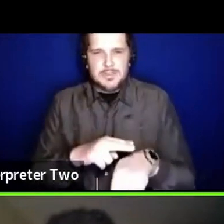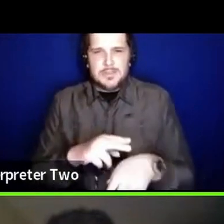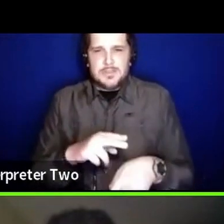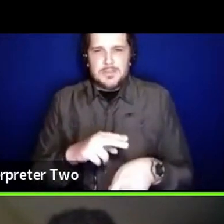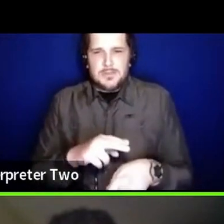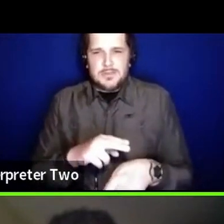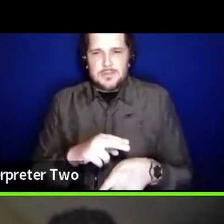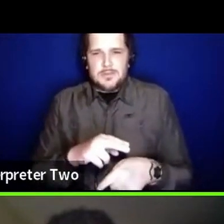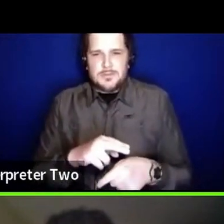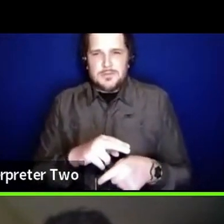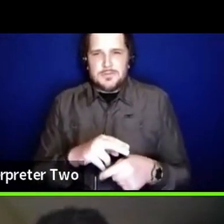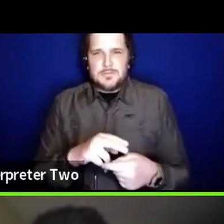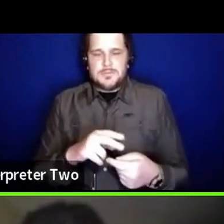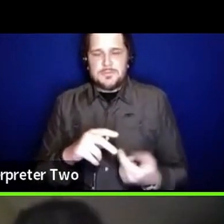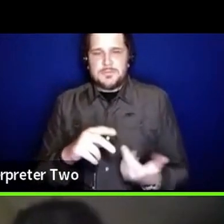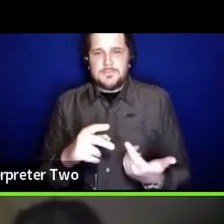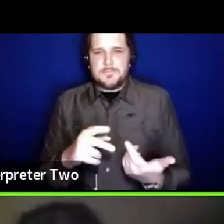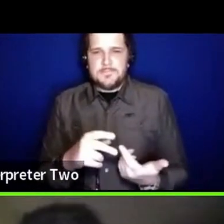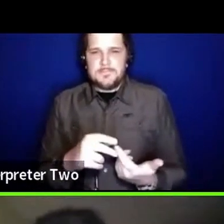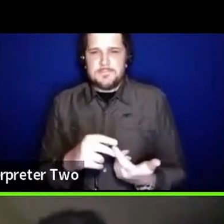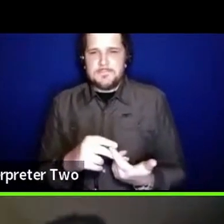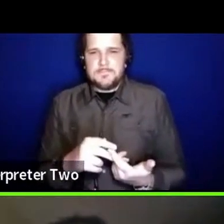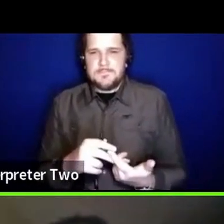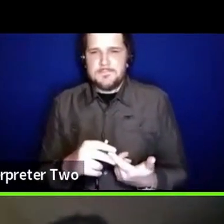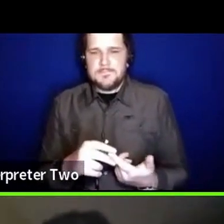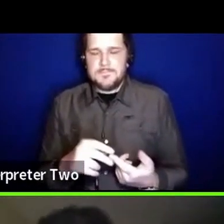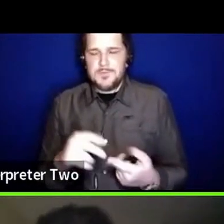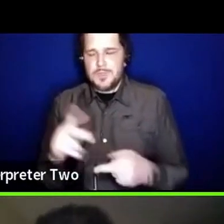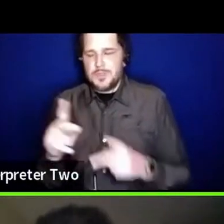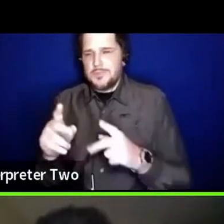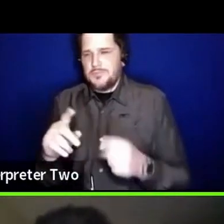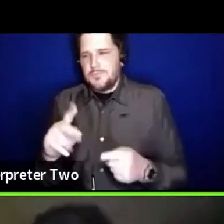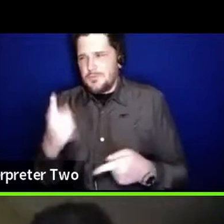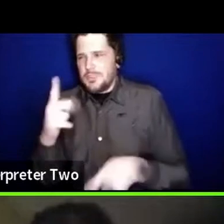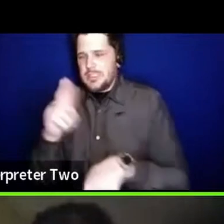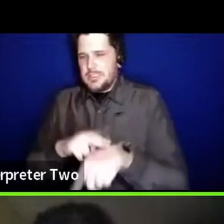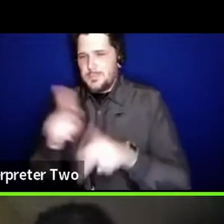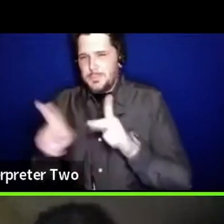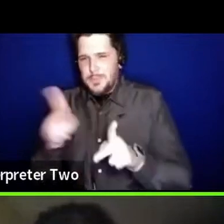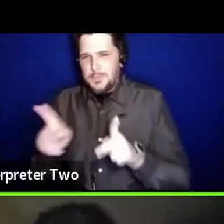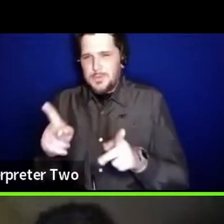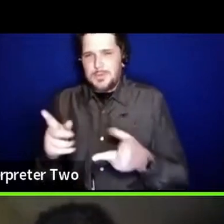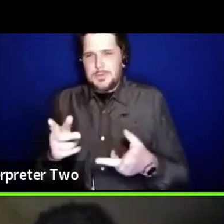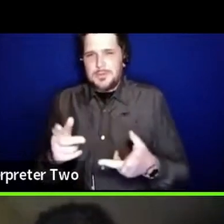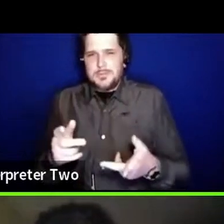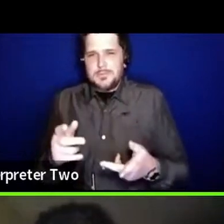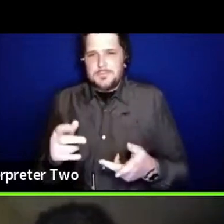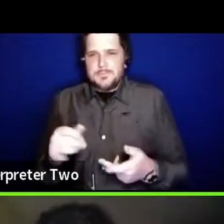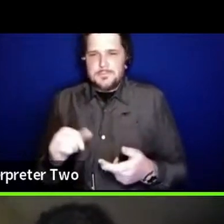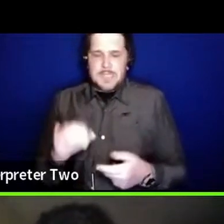Inuit, First Nation Métis people or Inuit. And